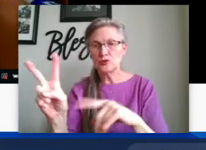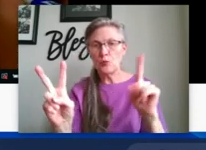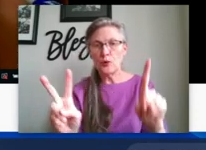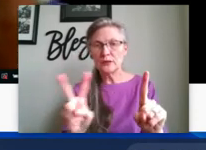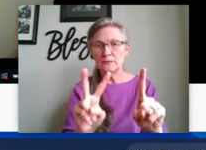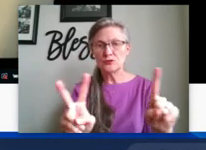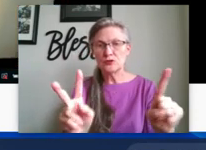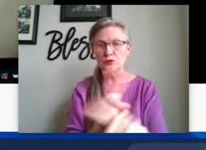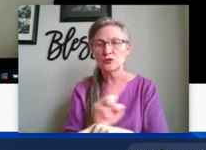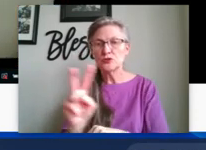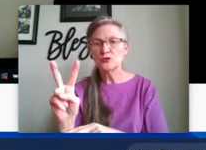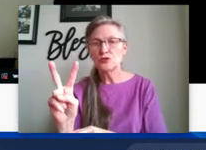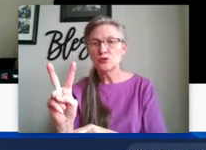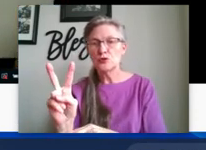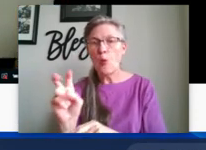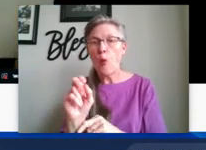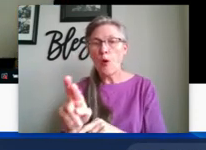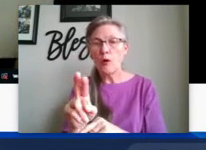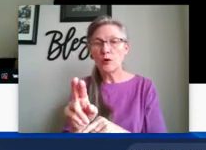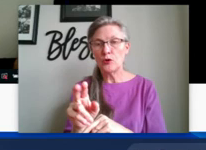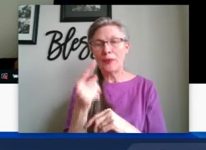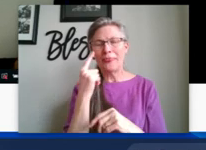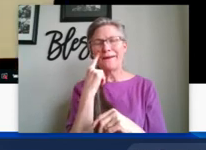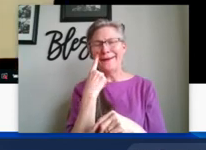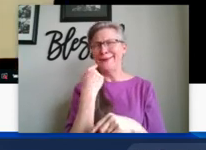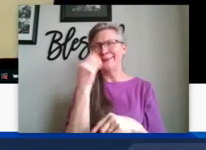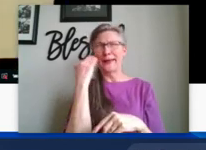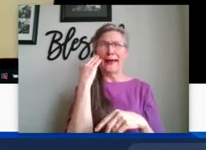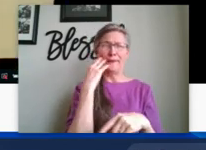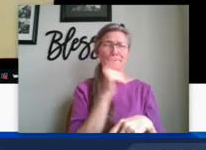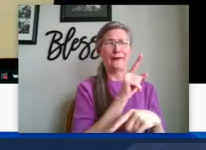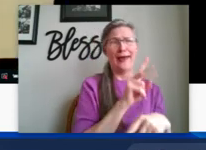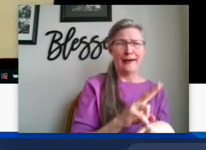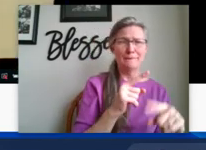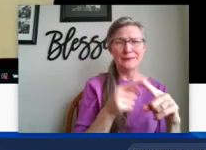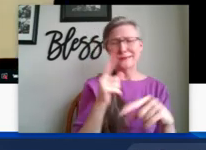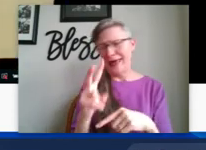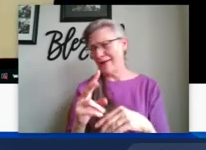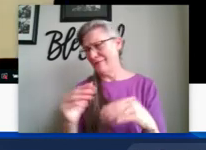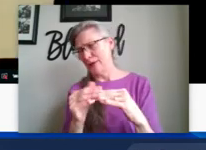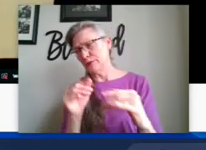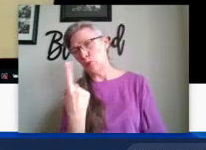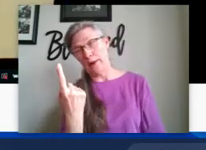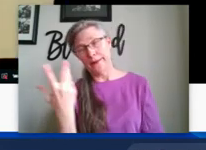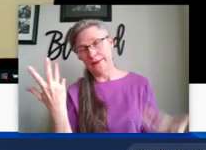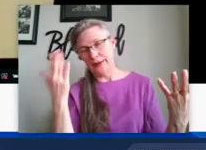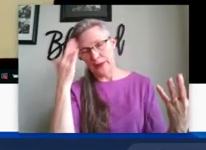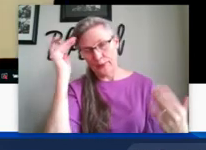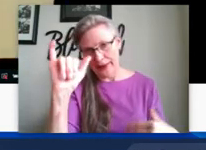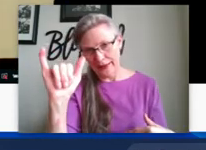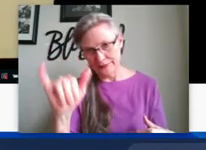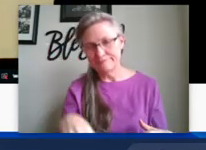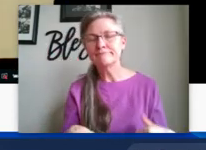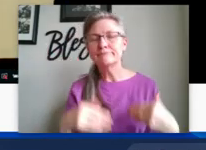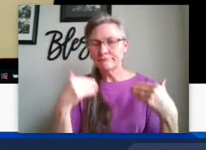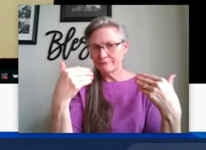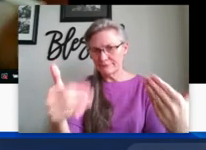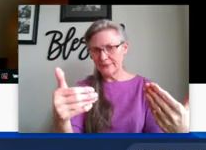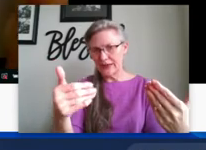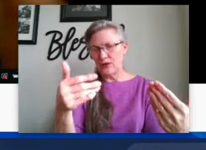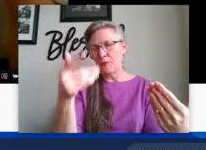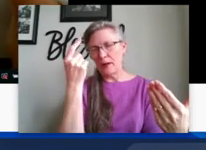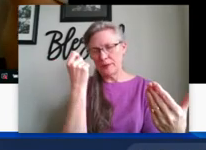1 times 2 is 2. Or you could have thought, Ms. Sharma, I know if I have a half cup and a half cup, now I got a whole cup, right? So you might have thought